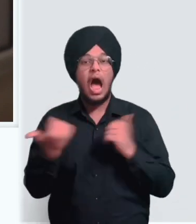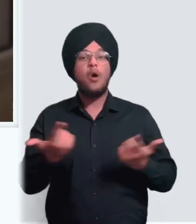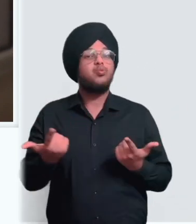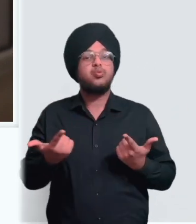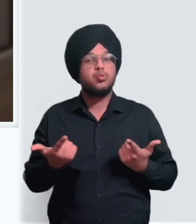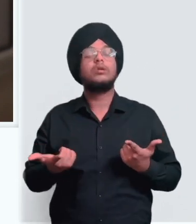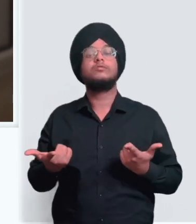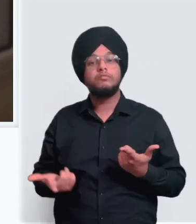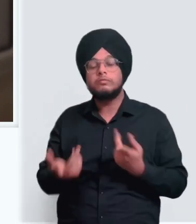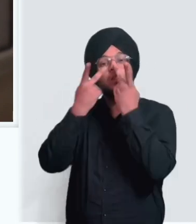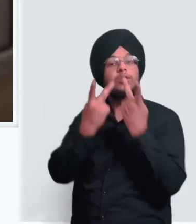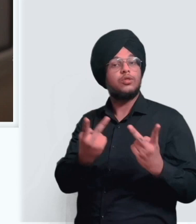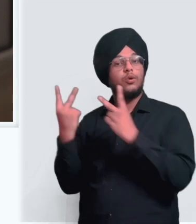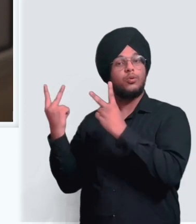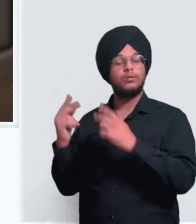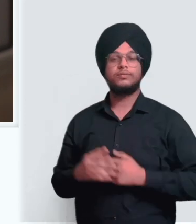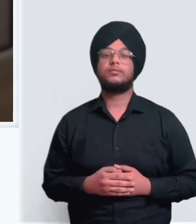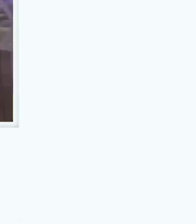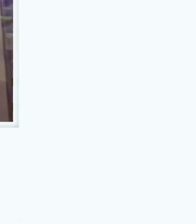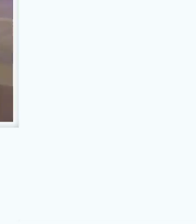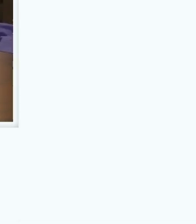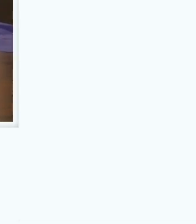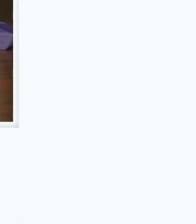How were they perceived? How did it change?